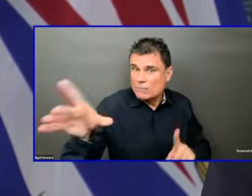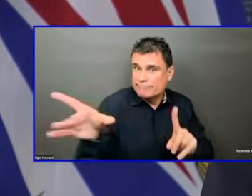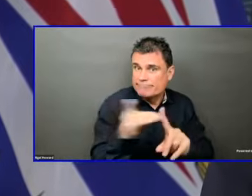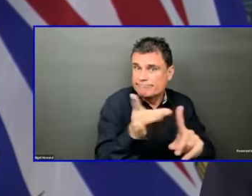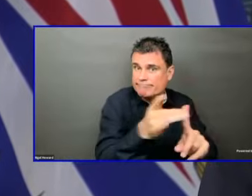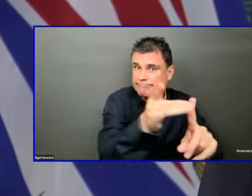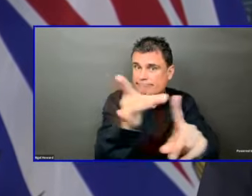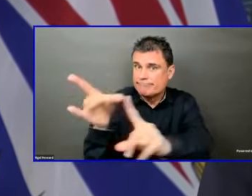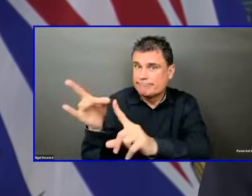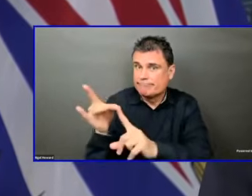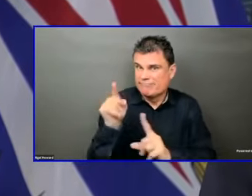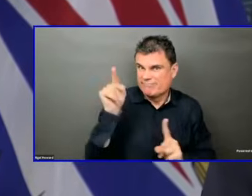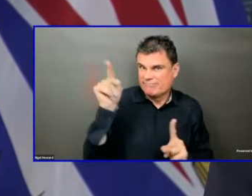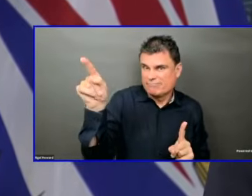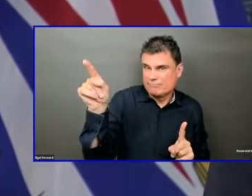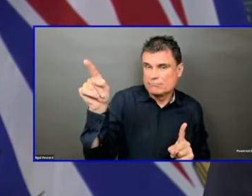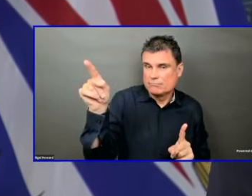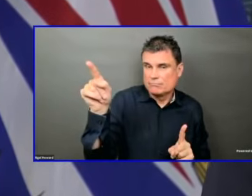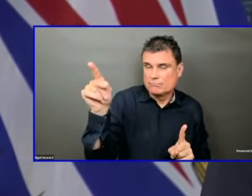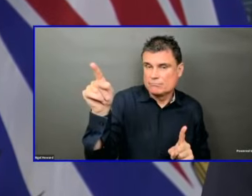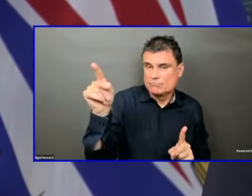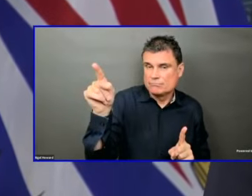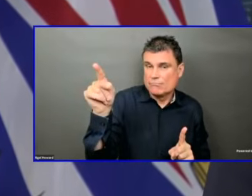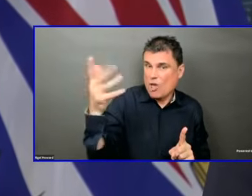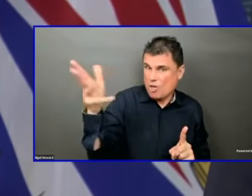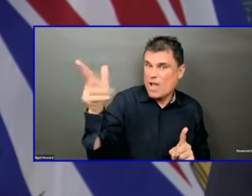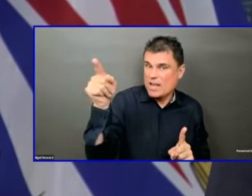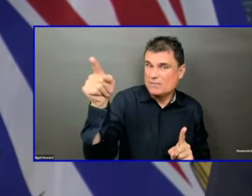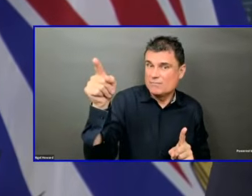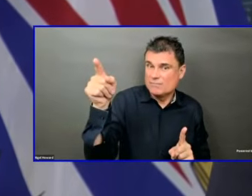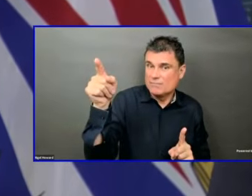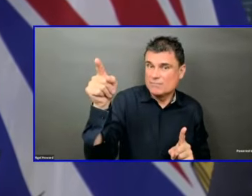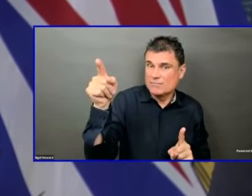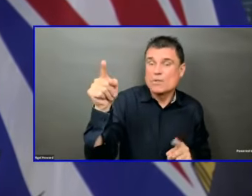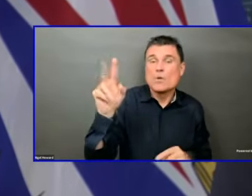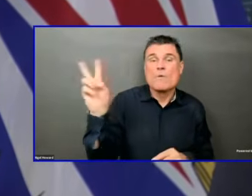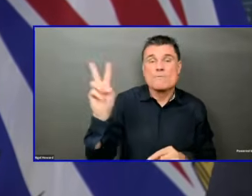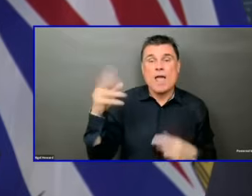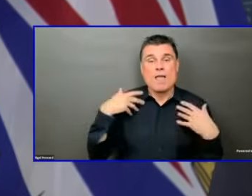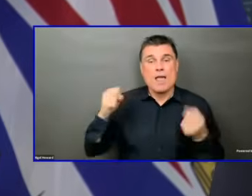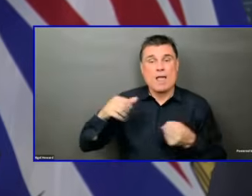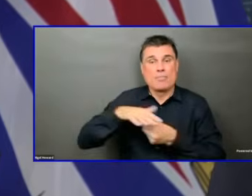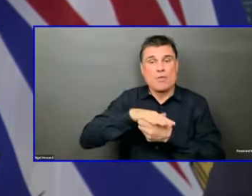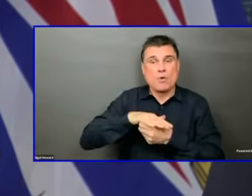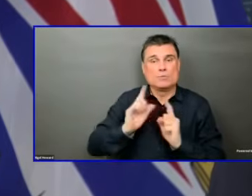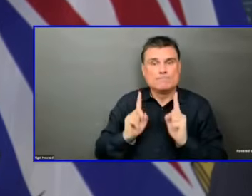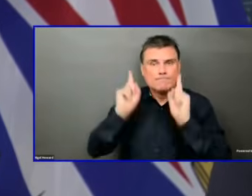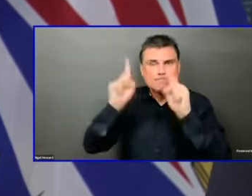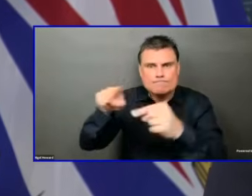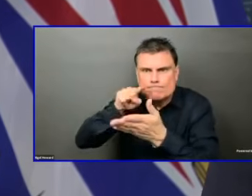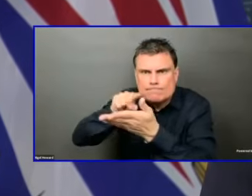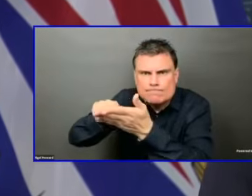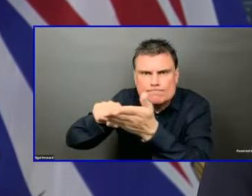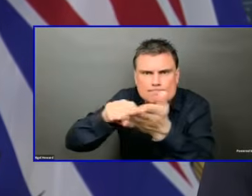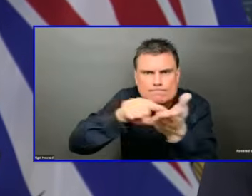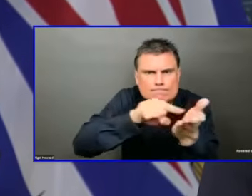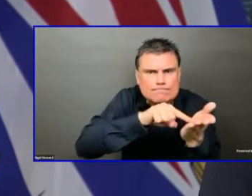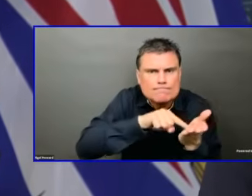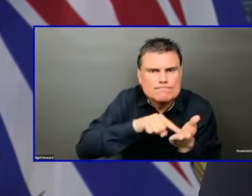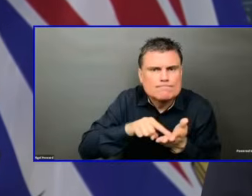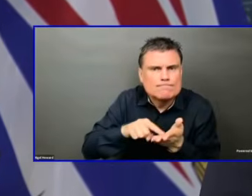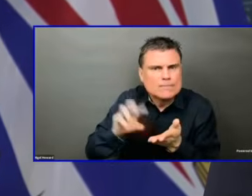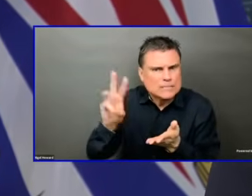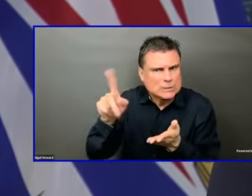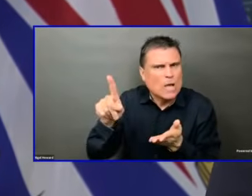health officers from Vancouver Coastal Health. So that work is happening. Right. One of the places we're seeing transmission is